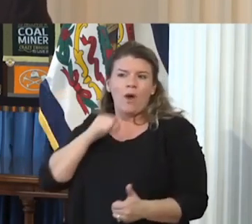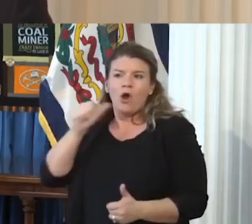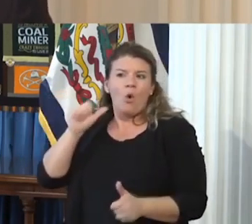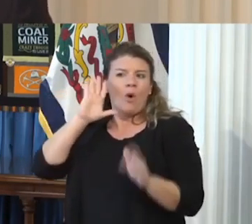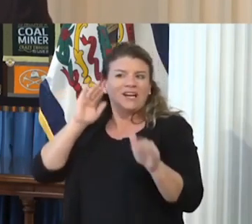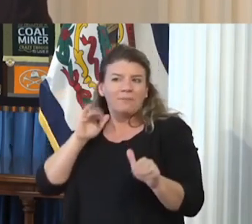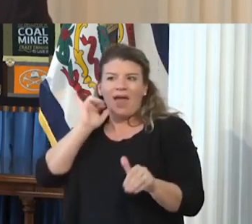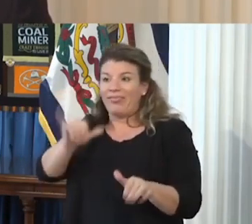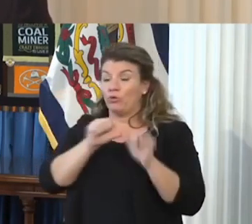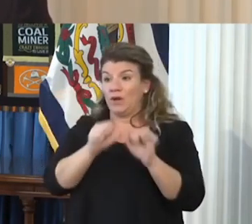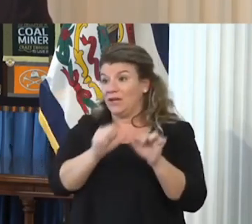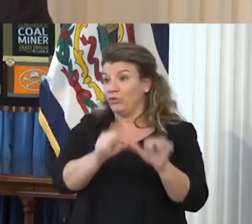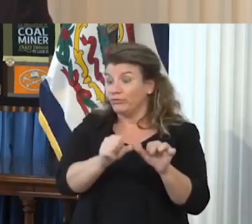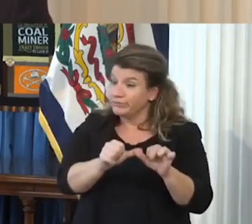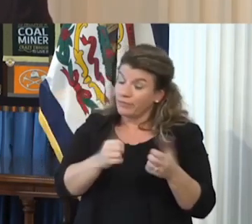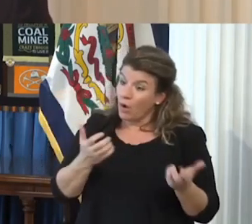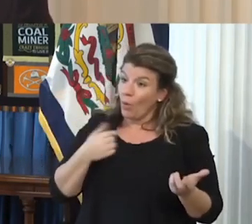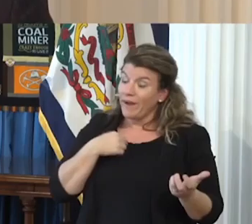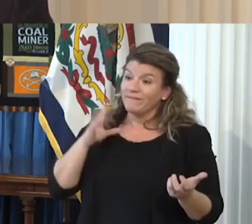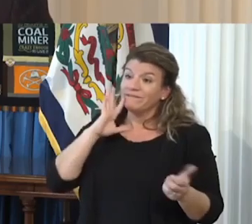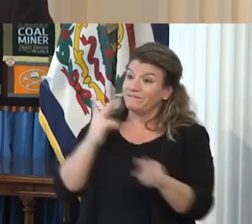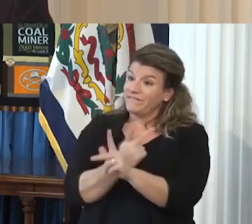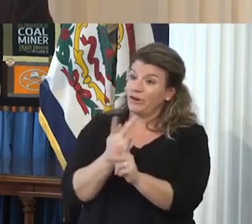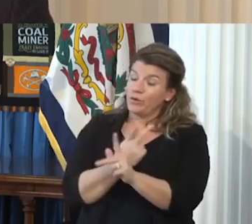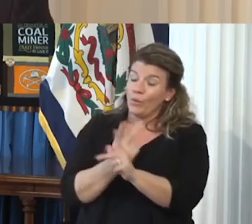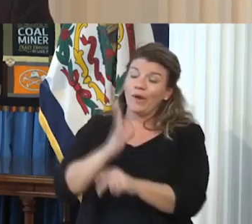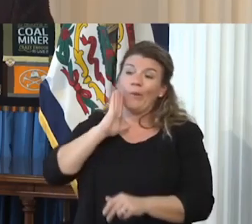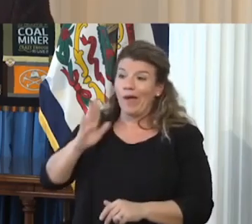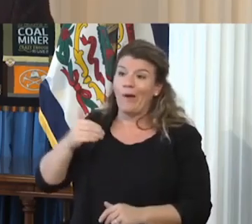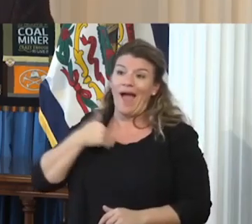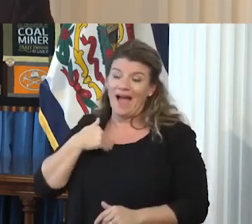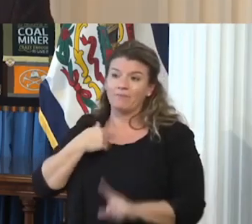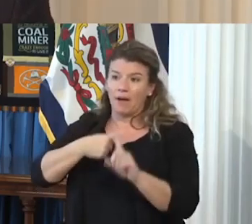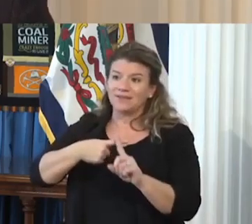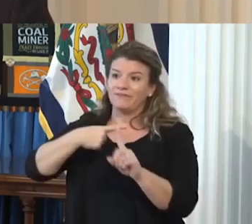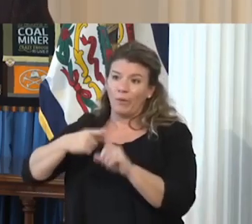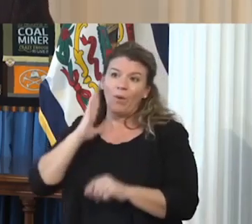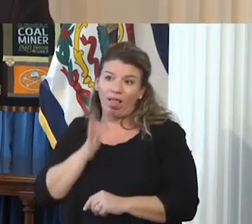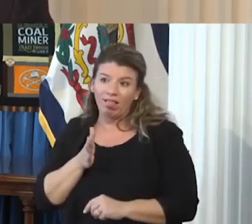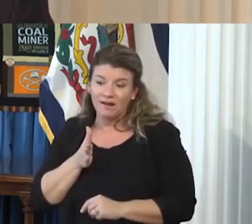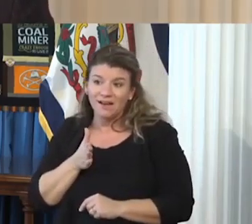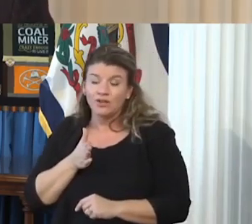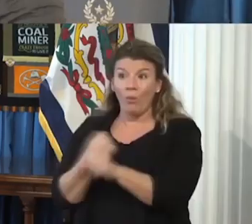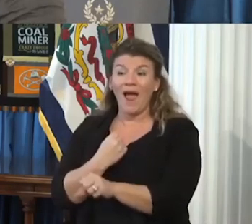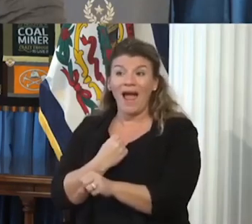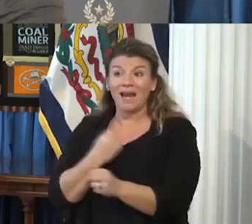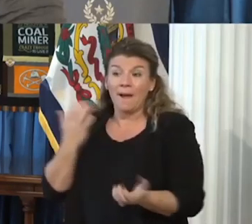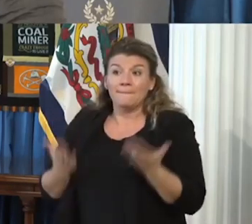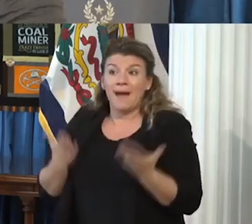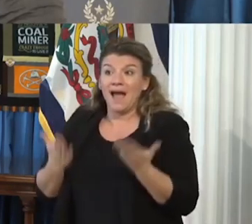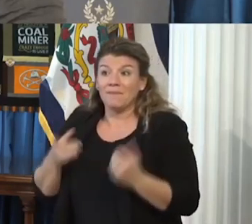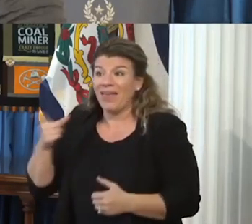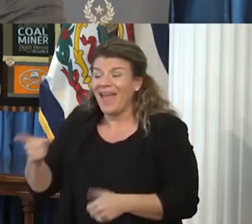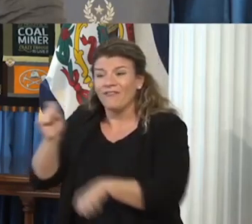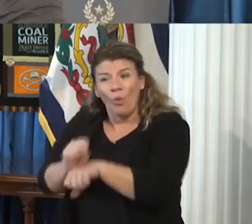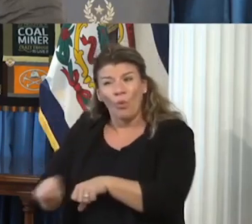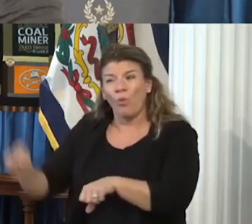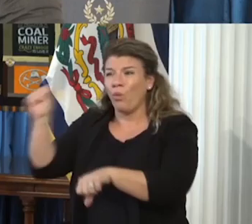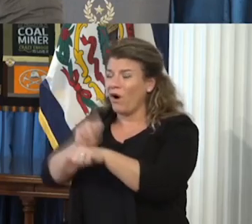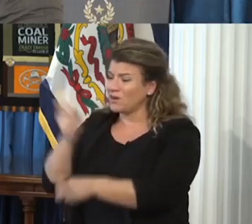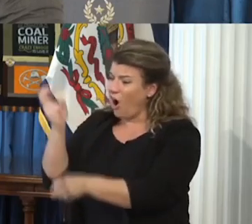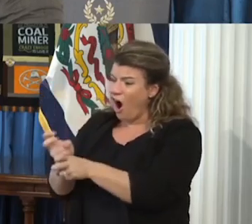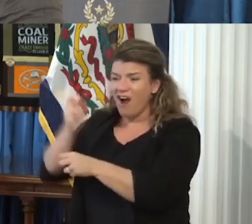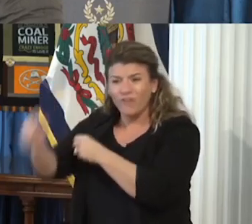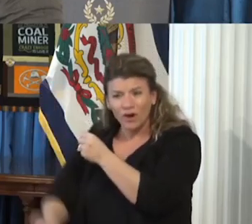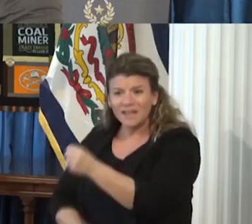employees, as well as the cancellation of the WVSSAC Boys and Girls State Basketball Tournaments. And those kids have worked really hard all